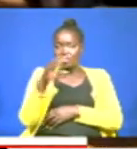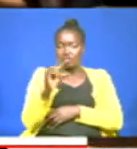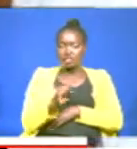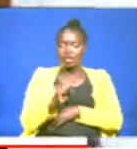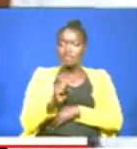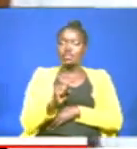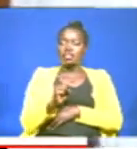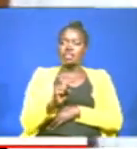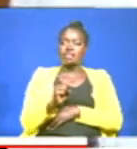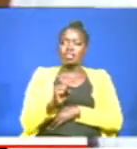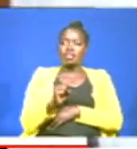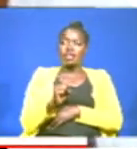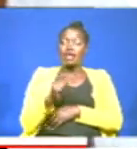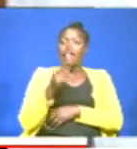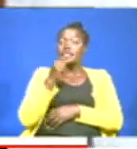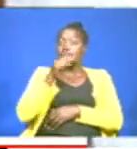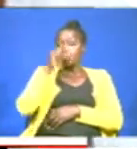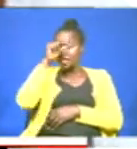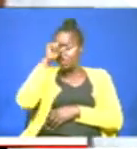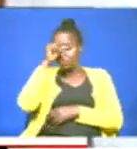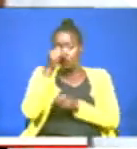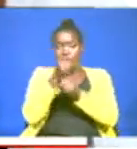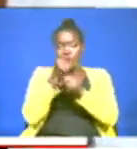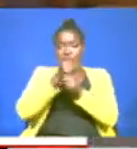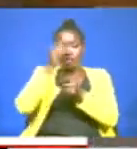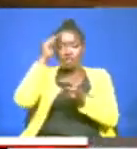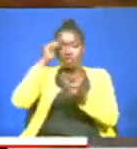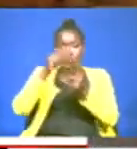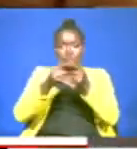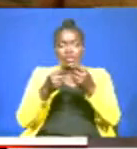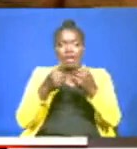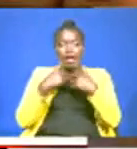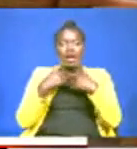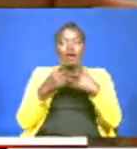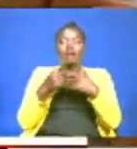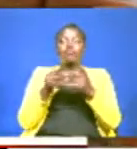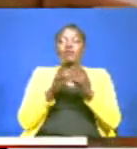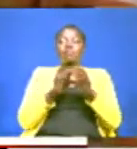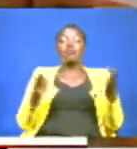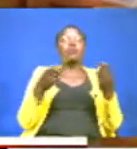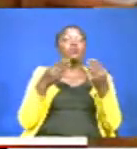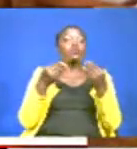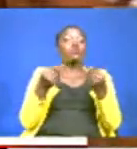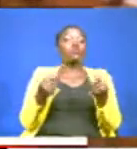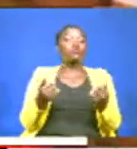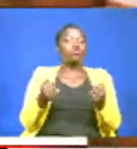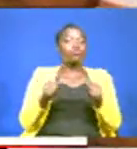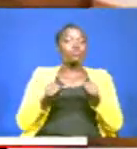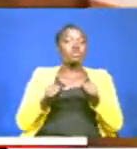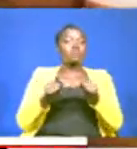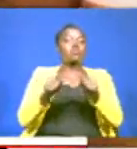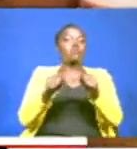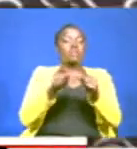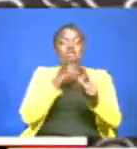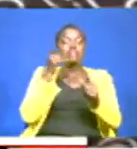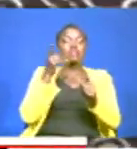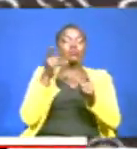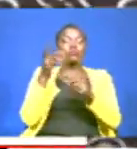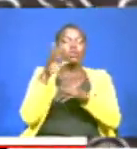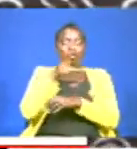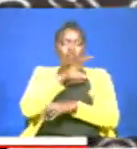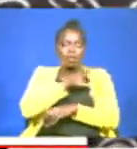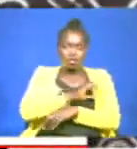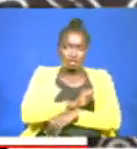Miano has said the government is working towards coming up with long-term measures for sustainability and drought resilience.